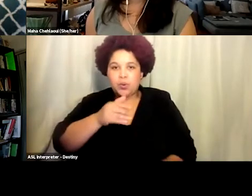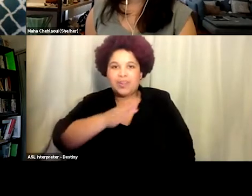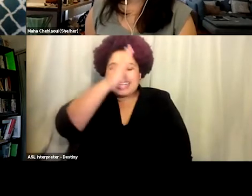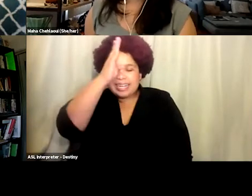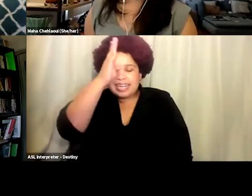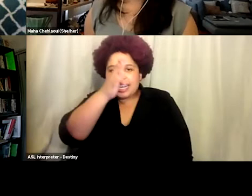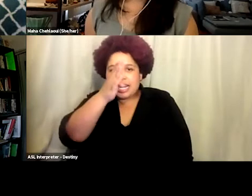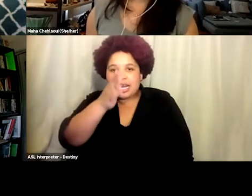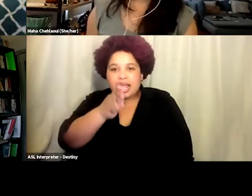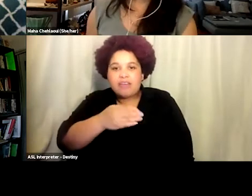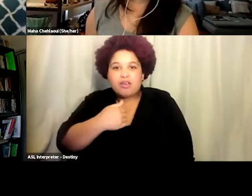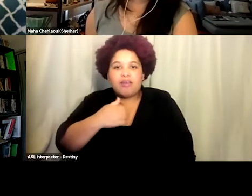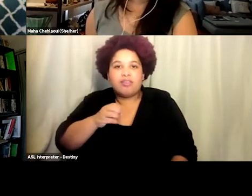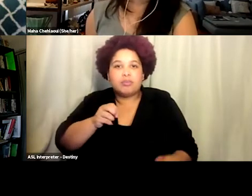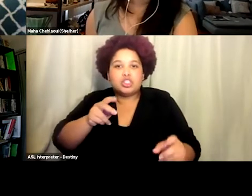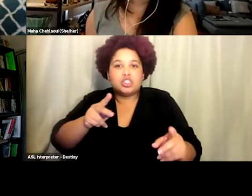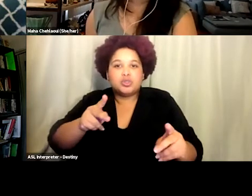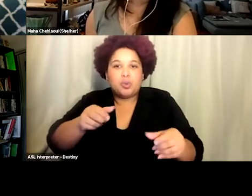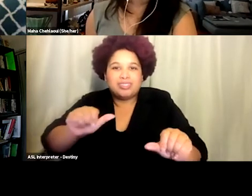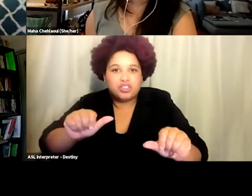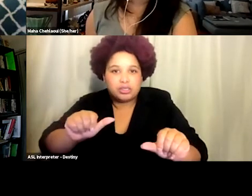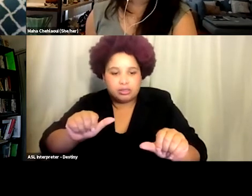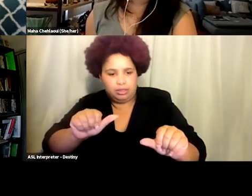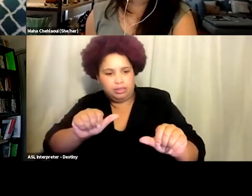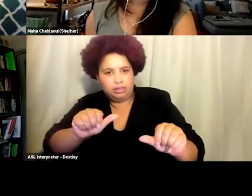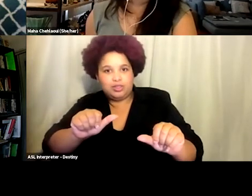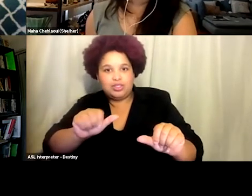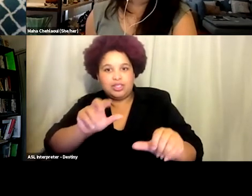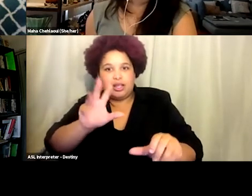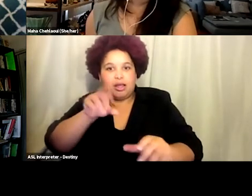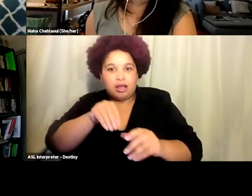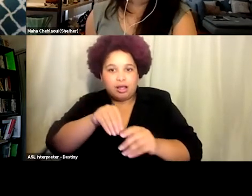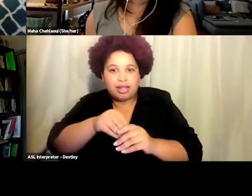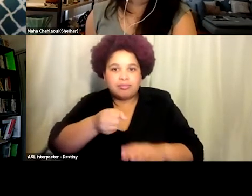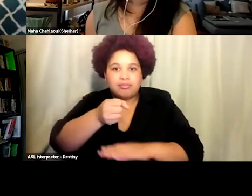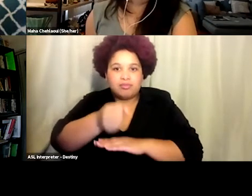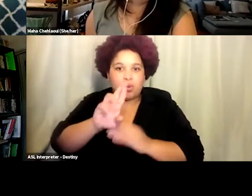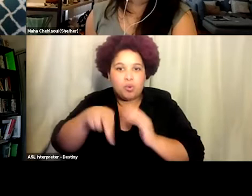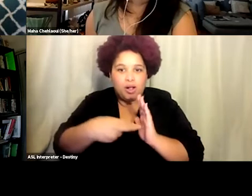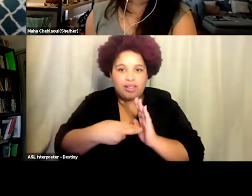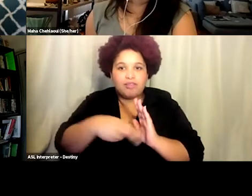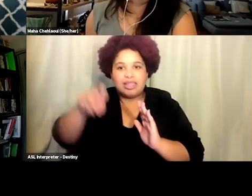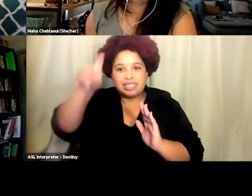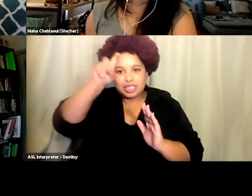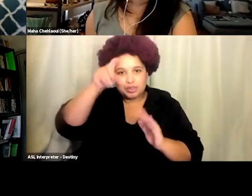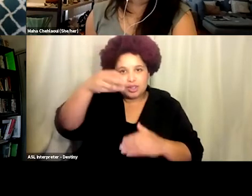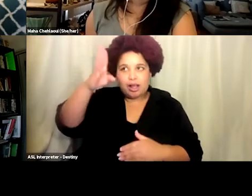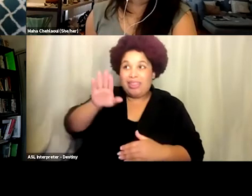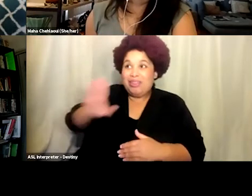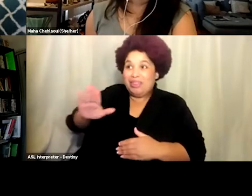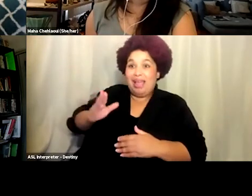never have the opportunity to audition to play the Egyptian god that their ancestors are all